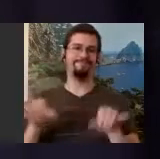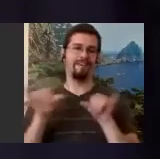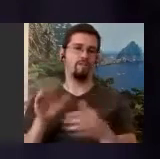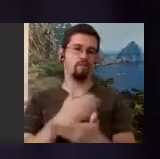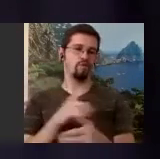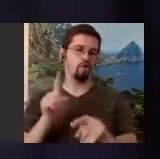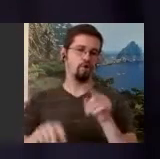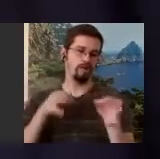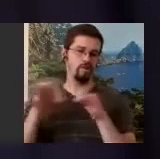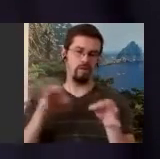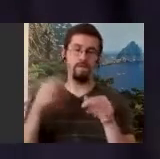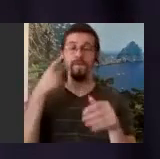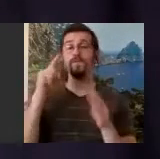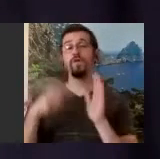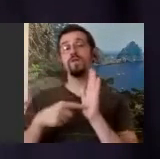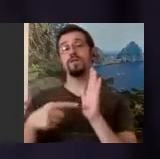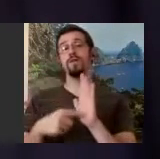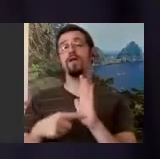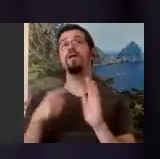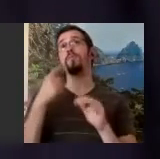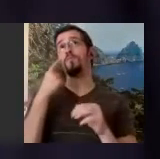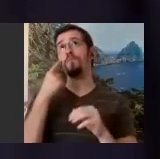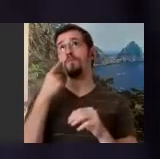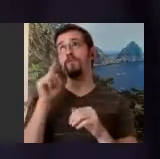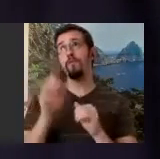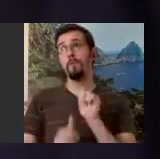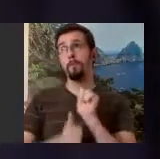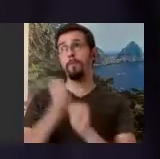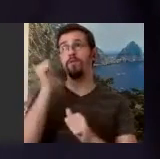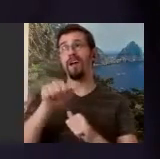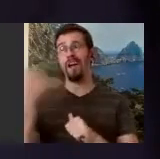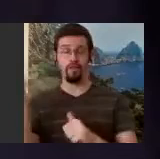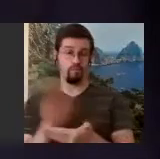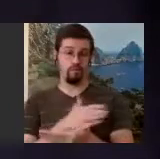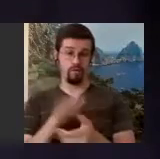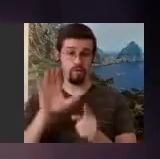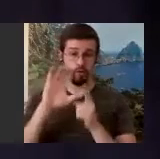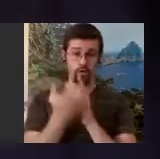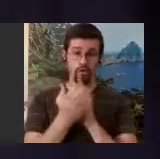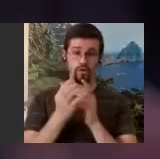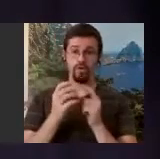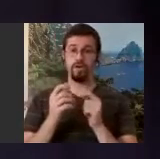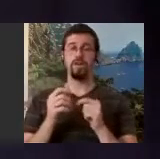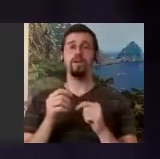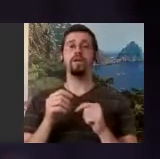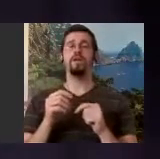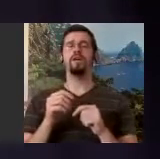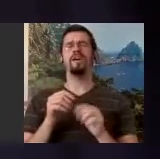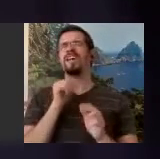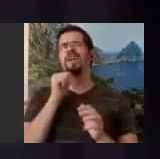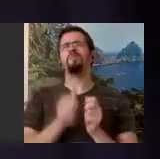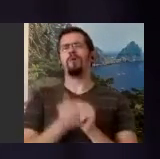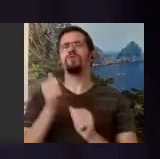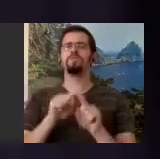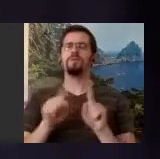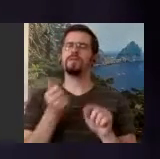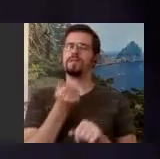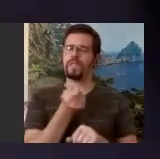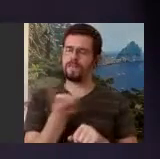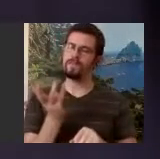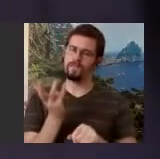example, most other musical cultures in the world, well, not most, but several other musical cultures in the